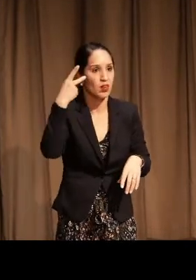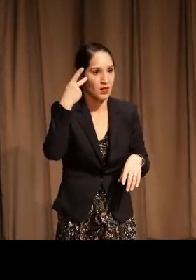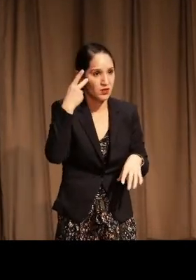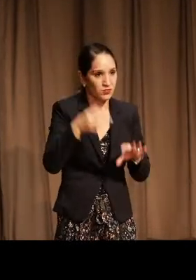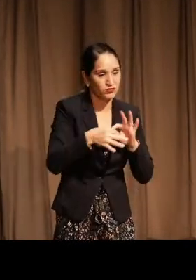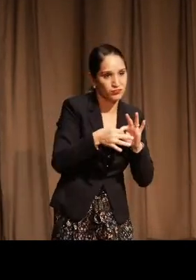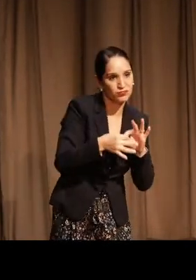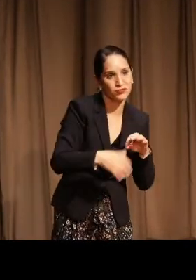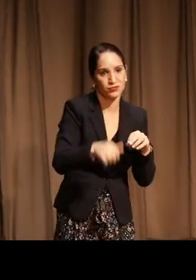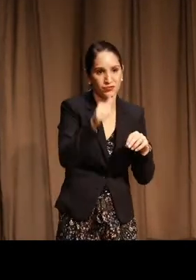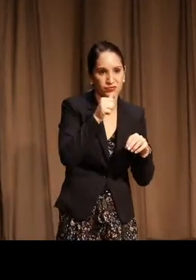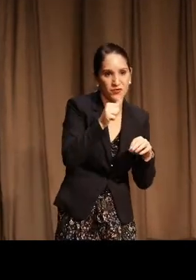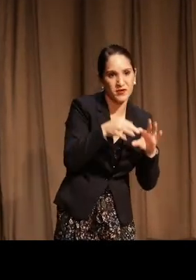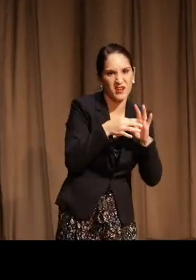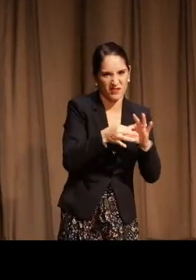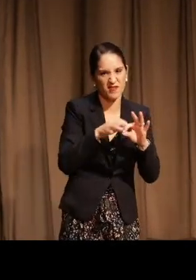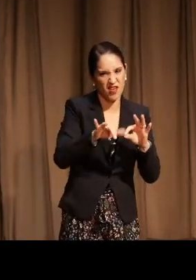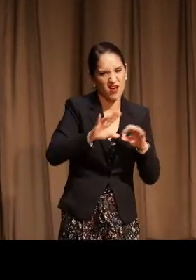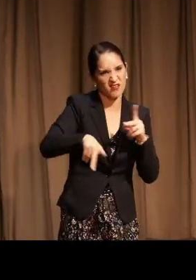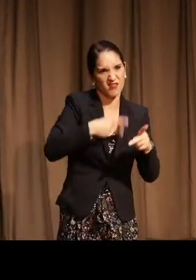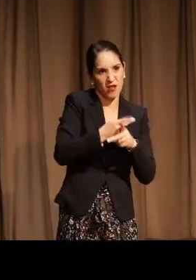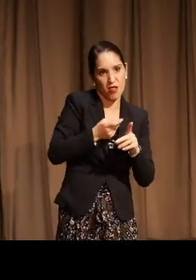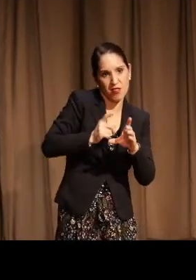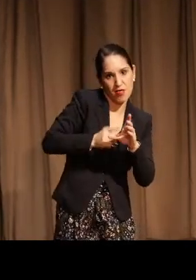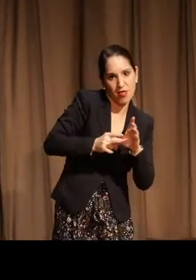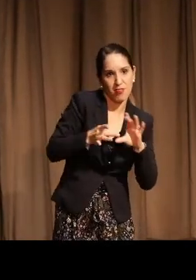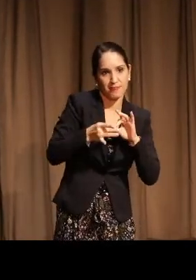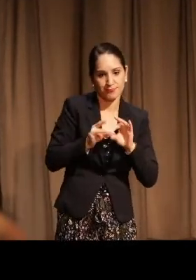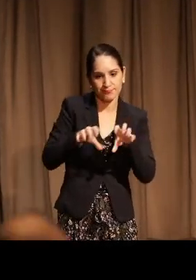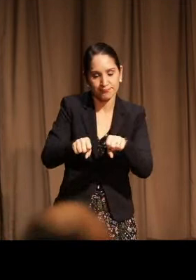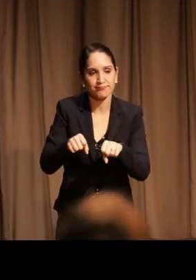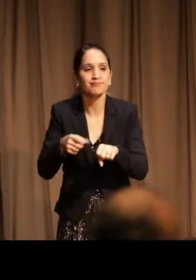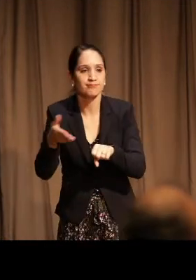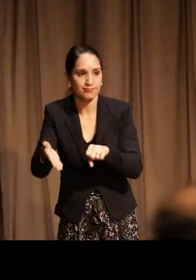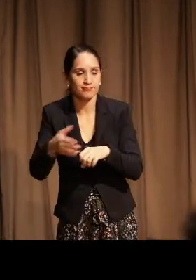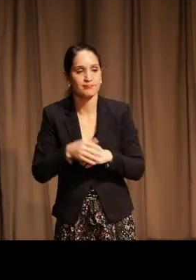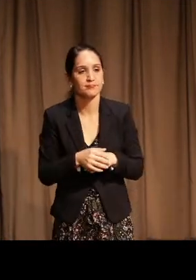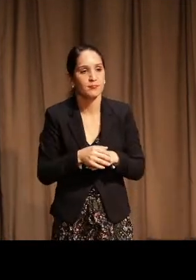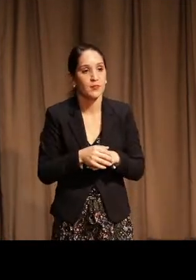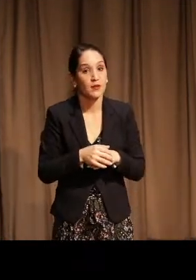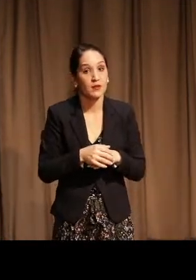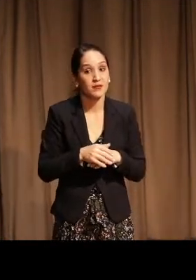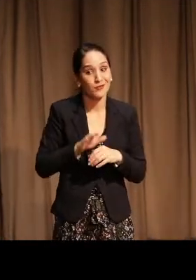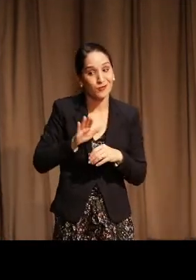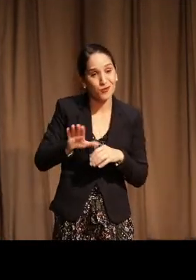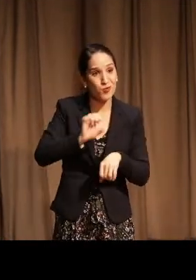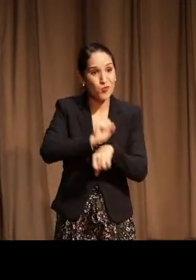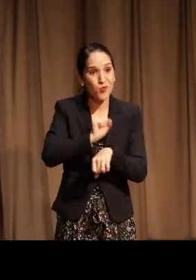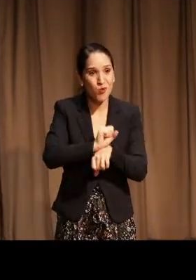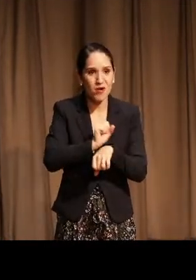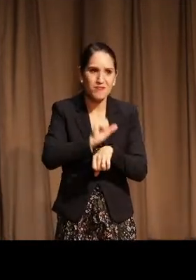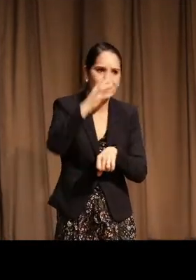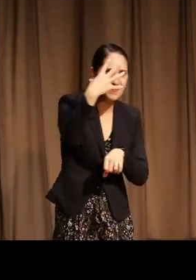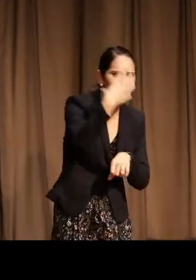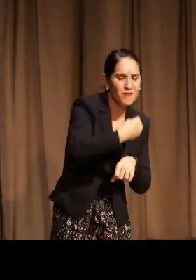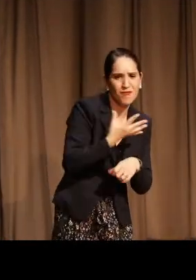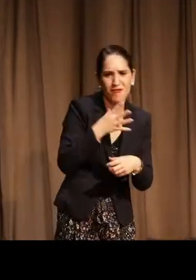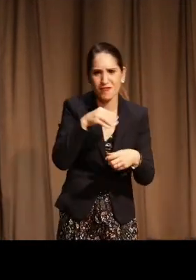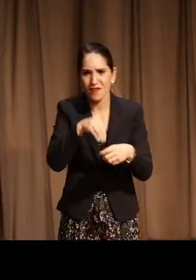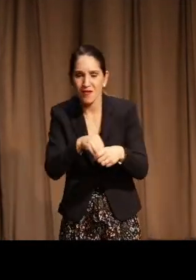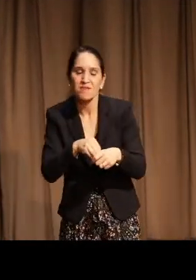conservative pro-oligarchic governance. Thus, Marcela's work is not only beautiful and engaged, but also